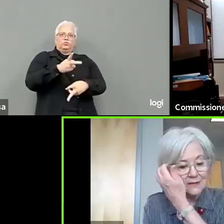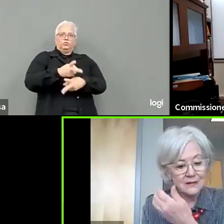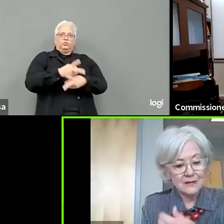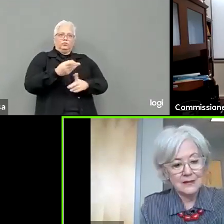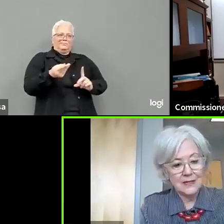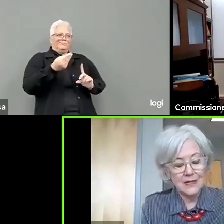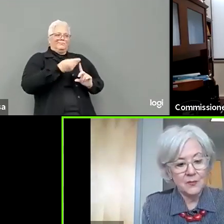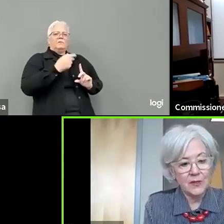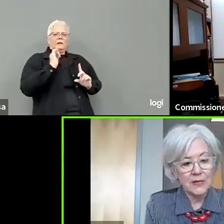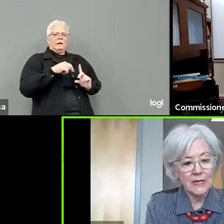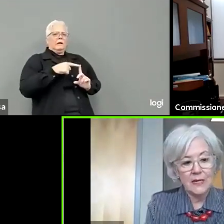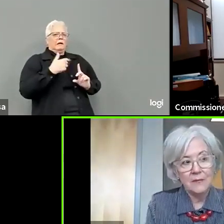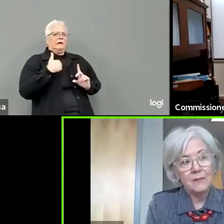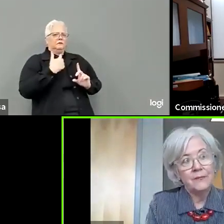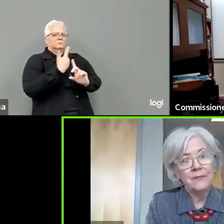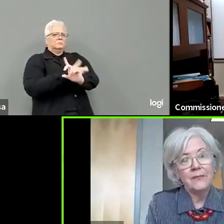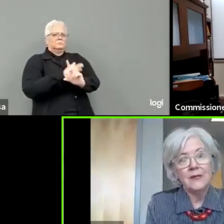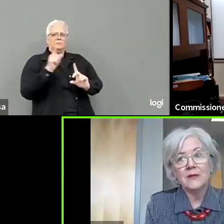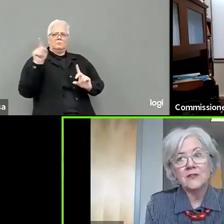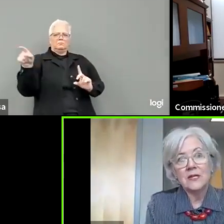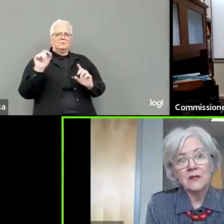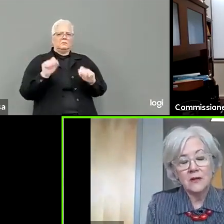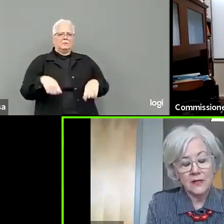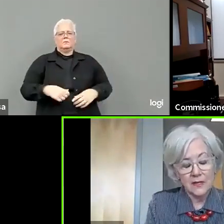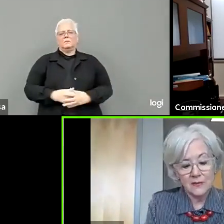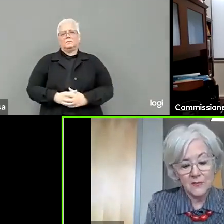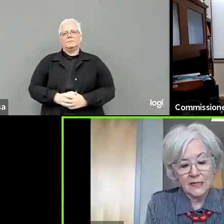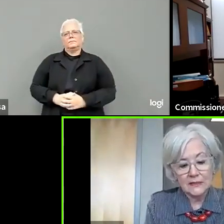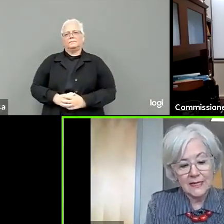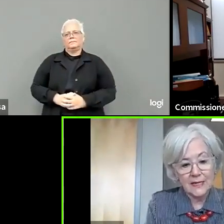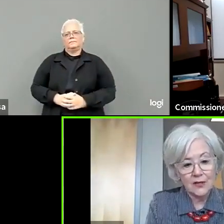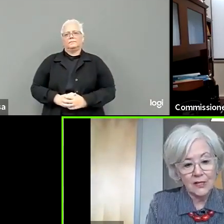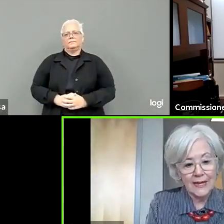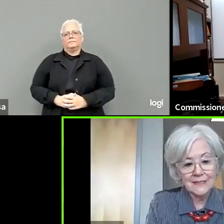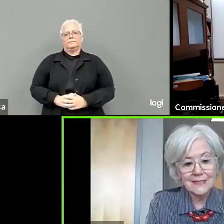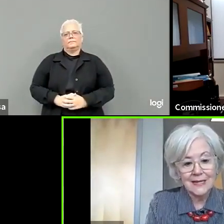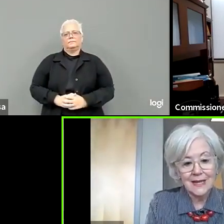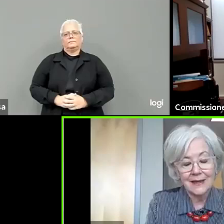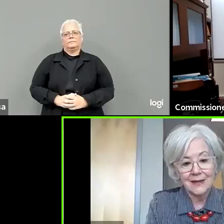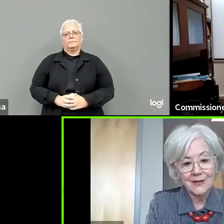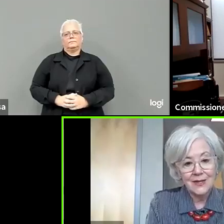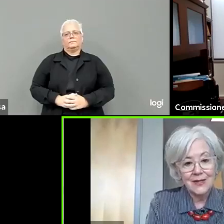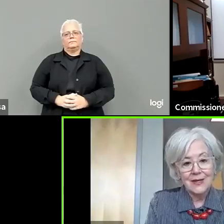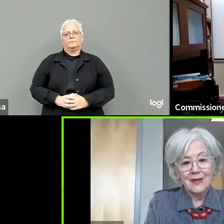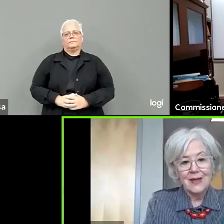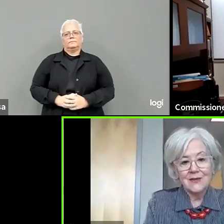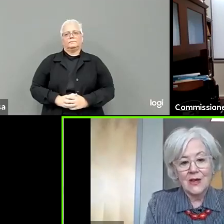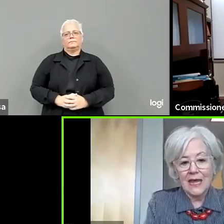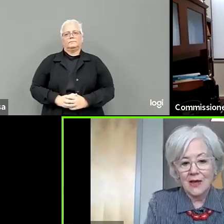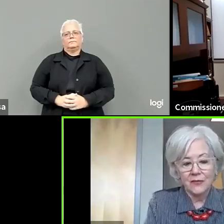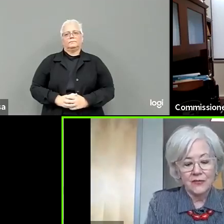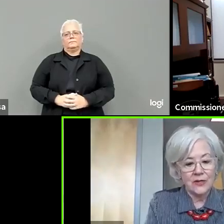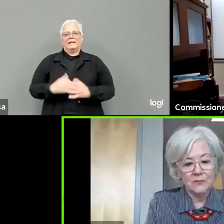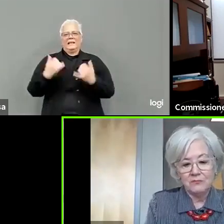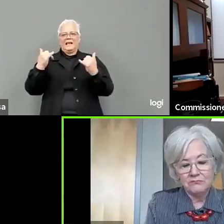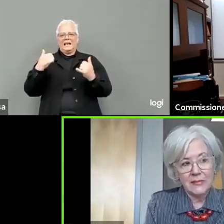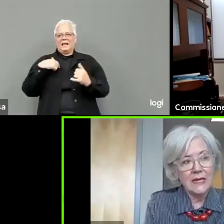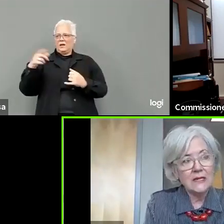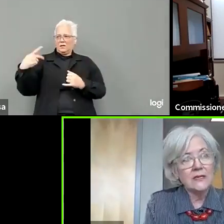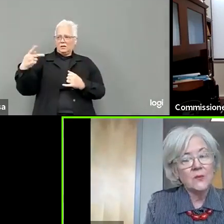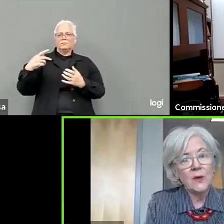point, the ability. You know, I sit here at the main clinic on Lansing, and as I count